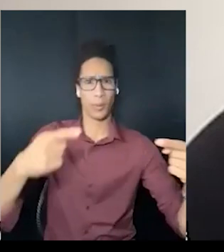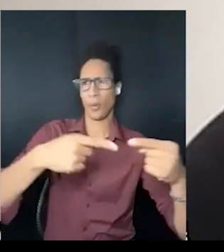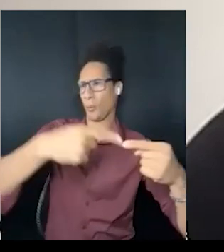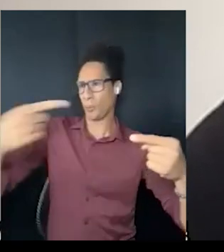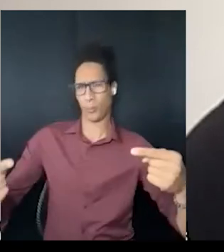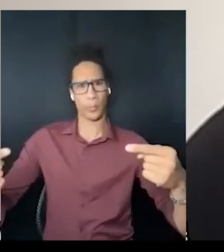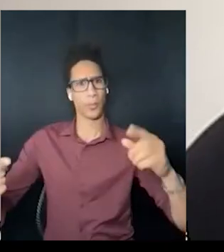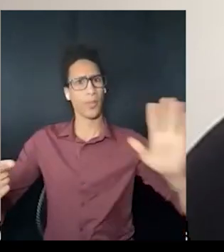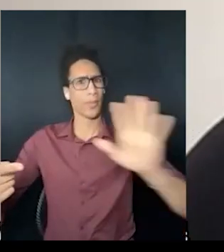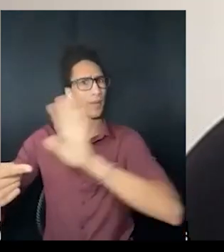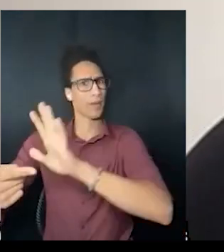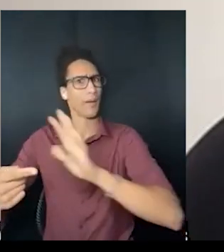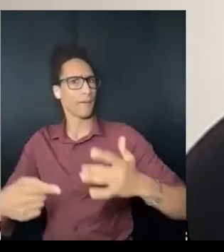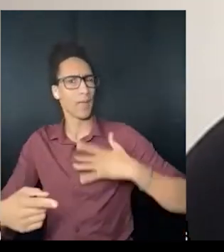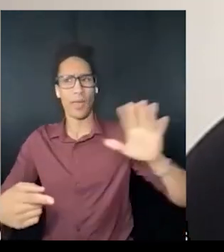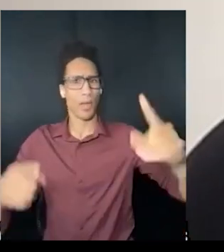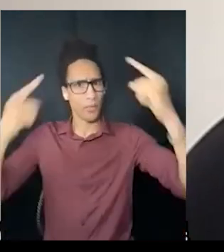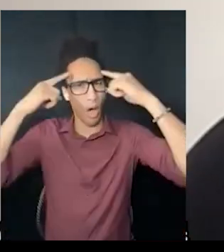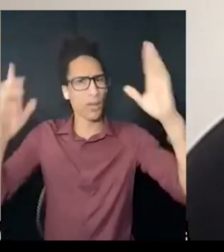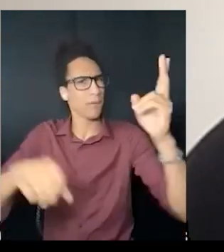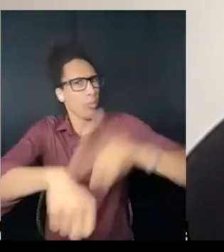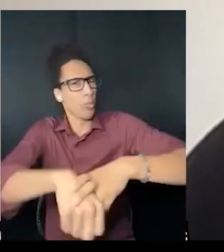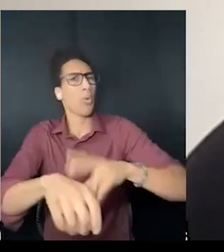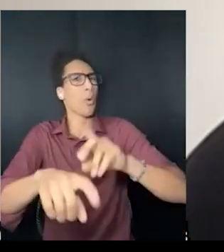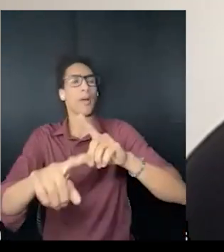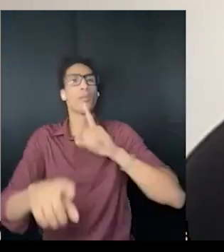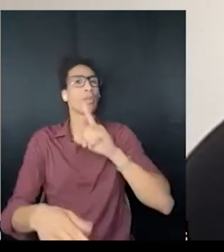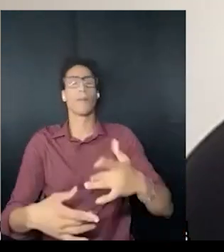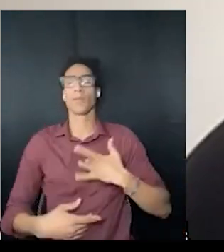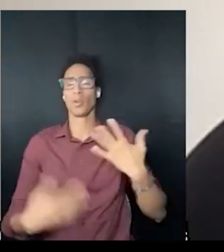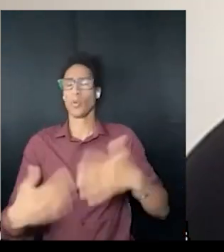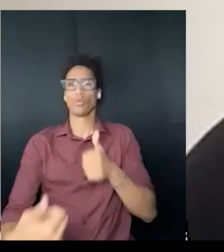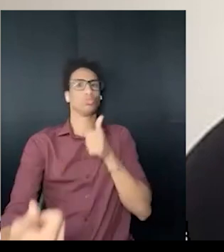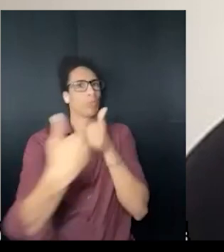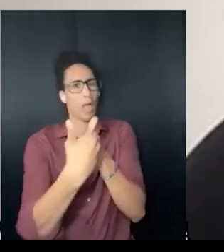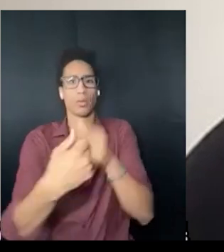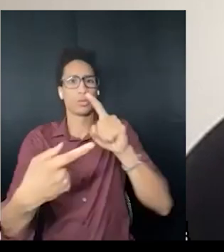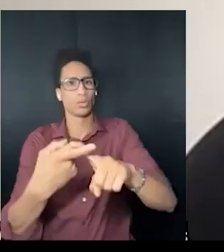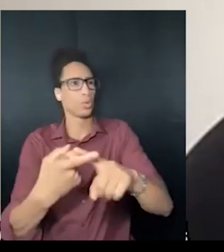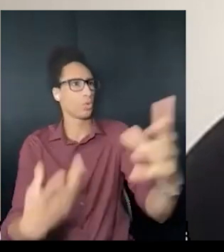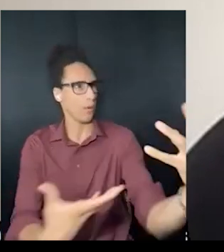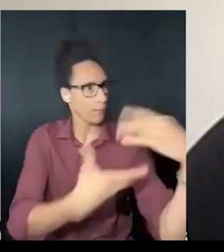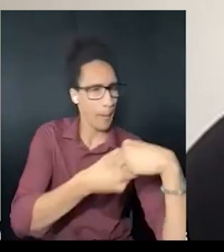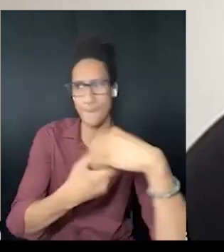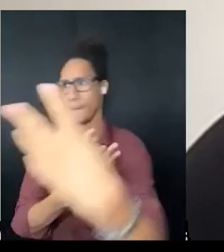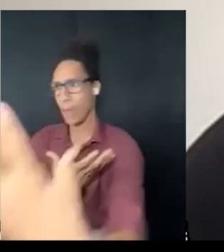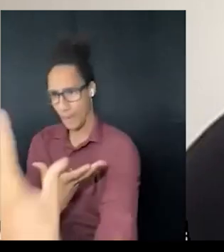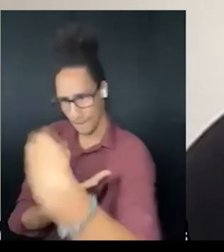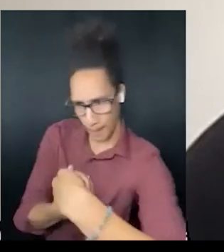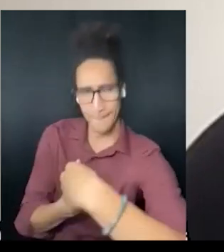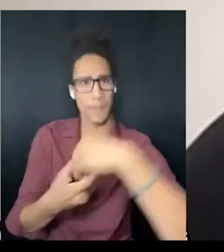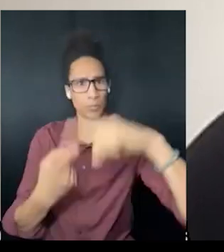and almost like making a film about something that doesn't exist, which is, you know, some form of a